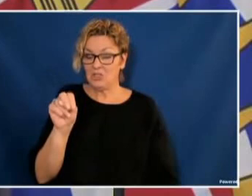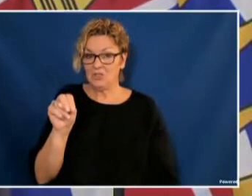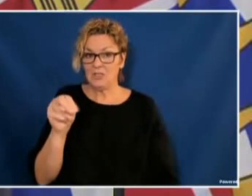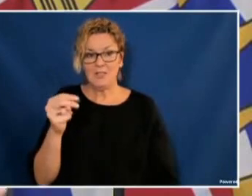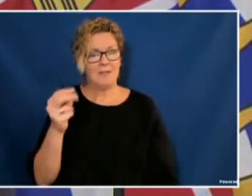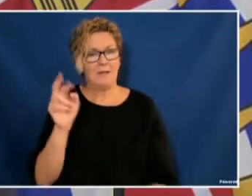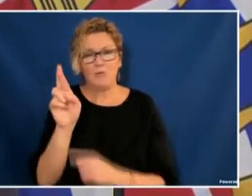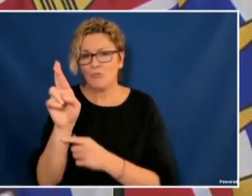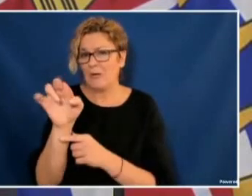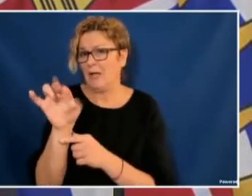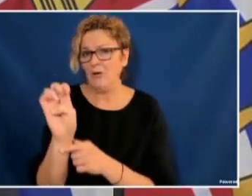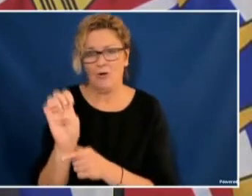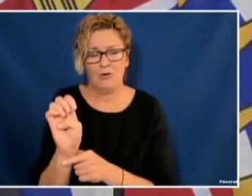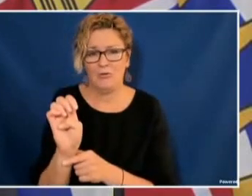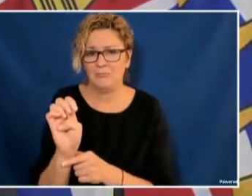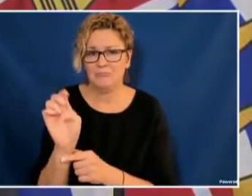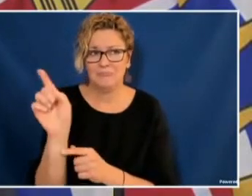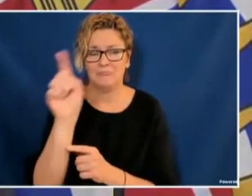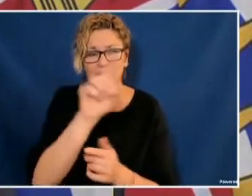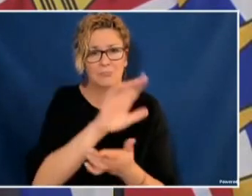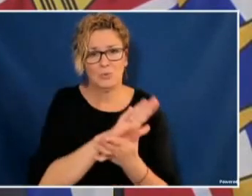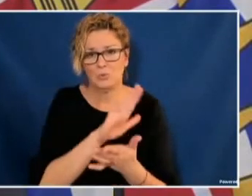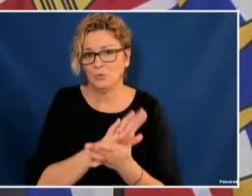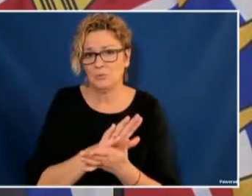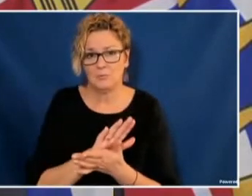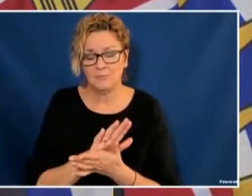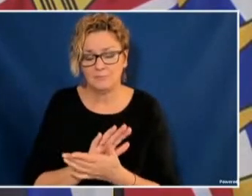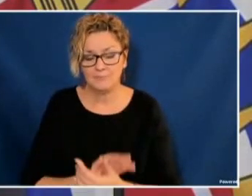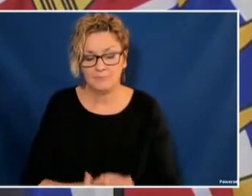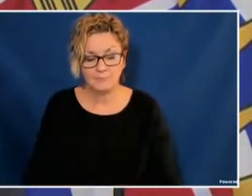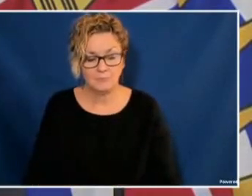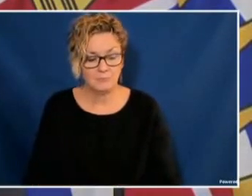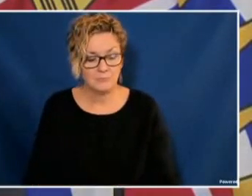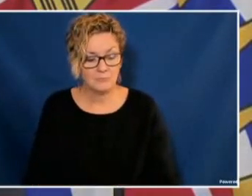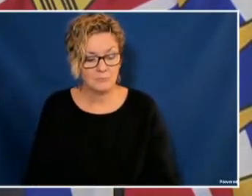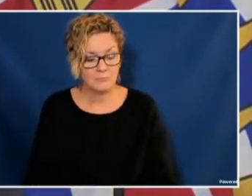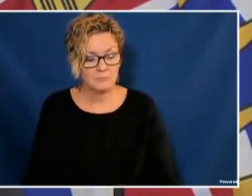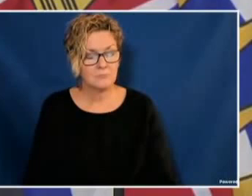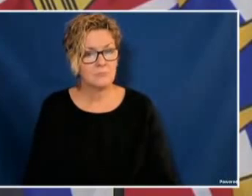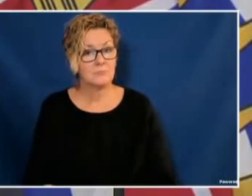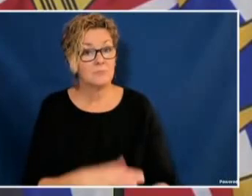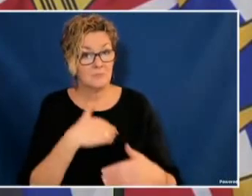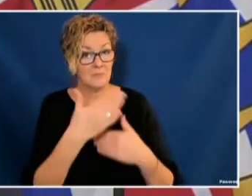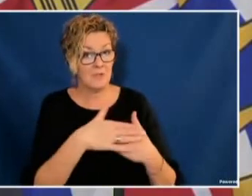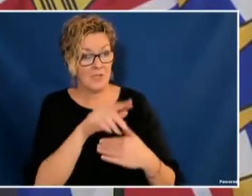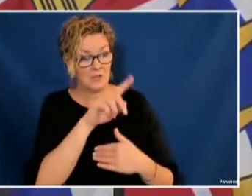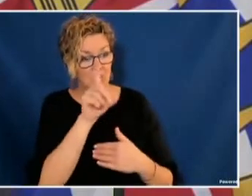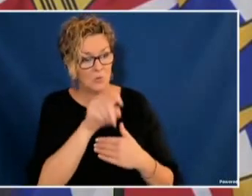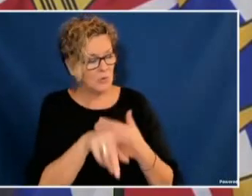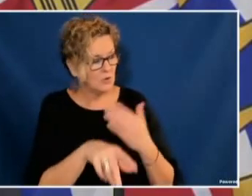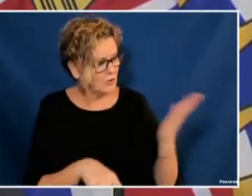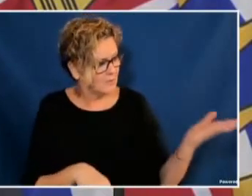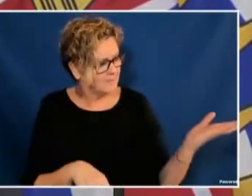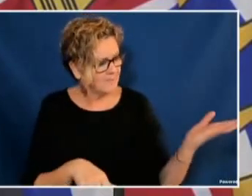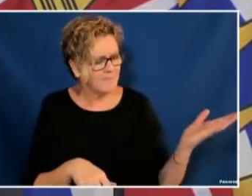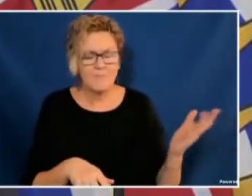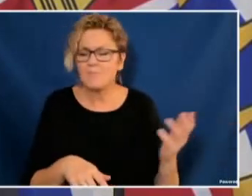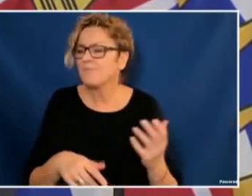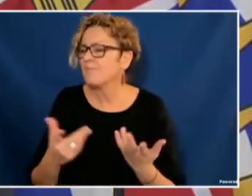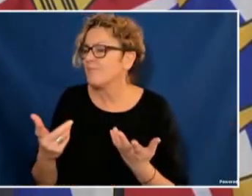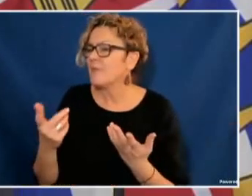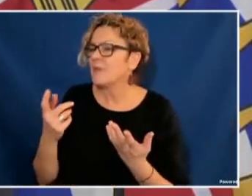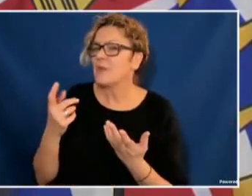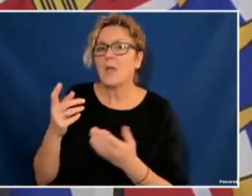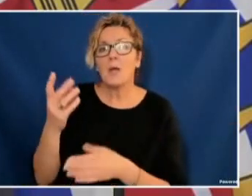worker that was noted, or a single resident, and we were able to manage it very quickly.